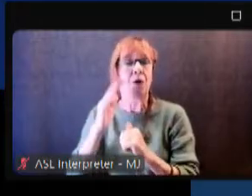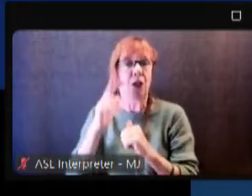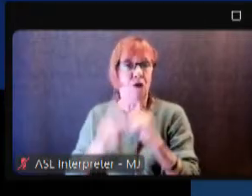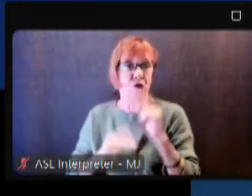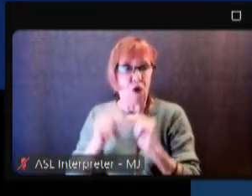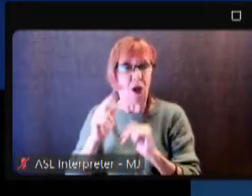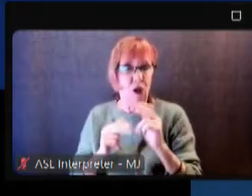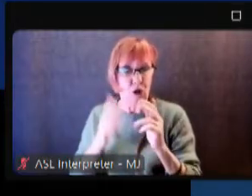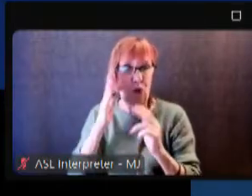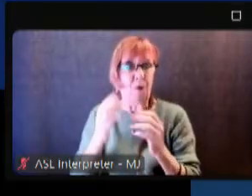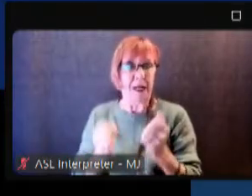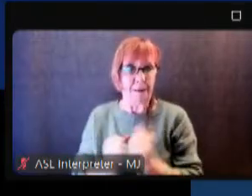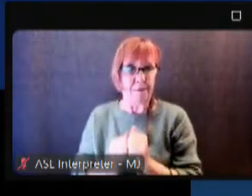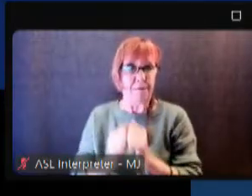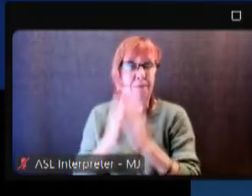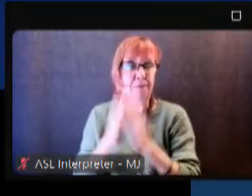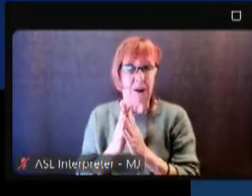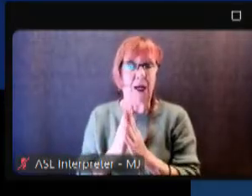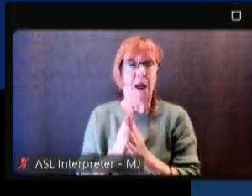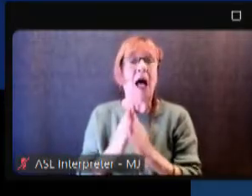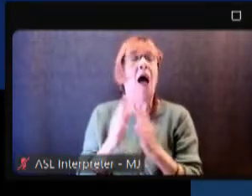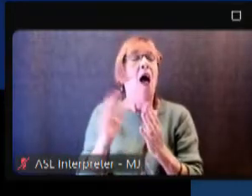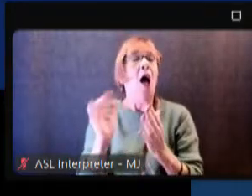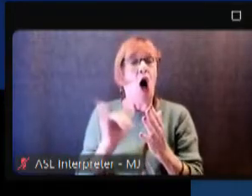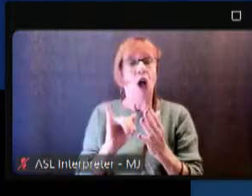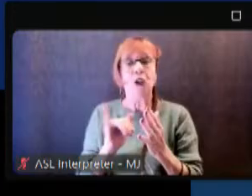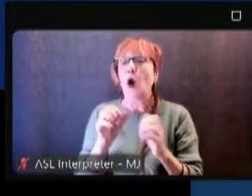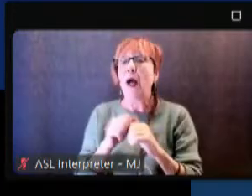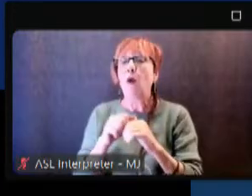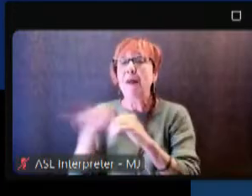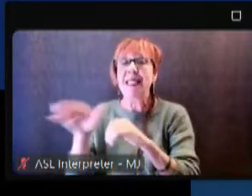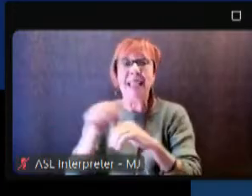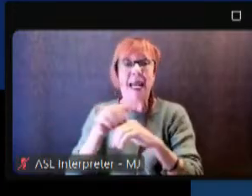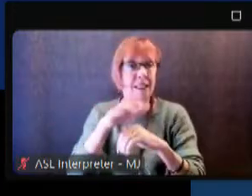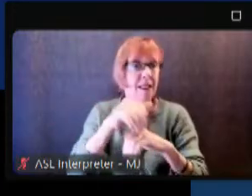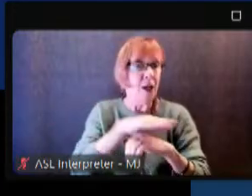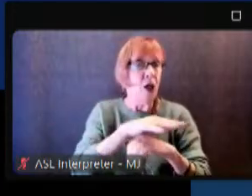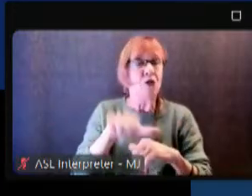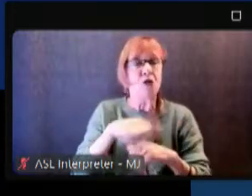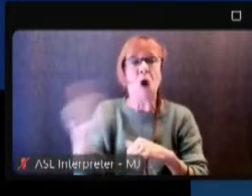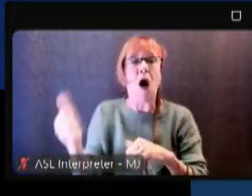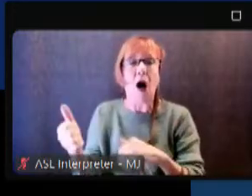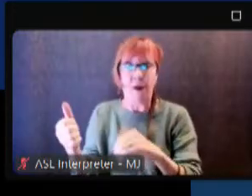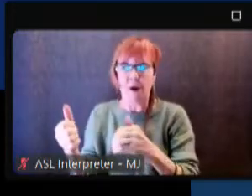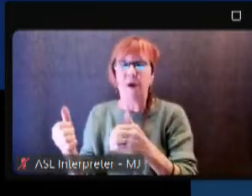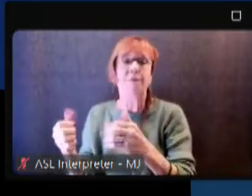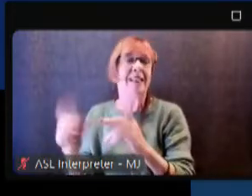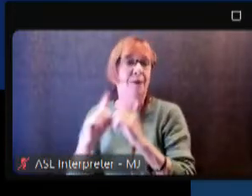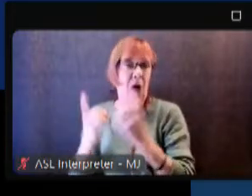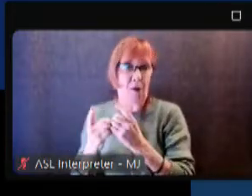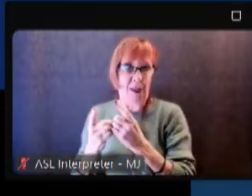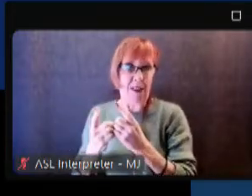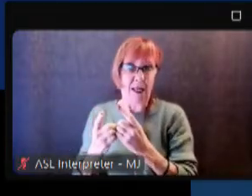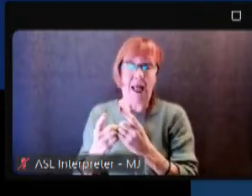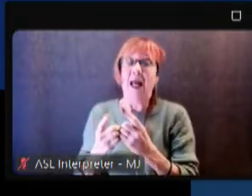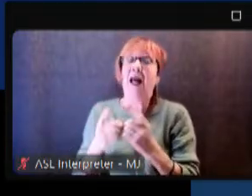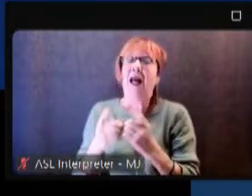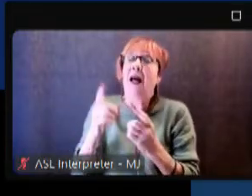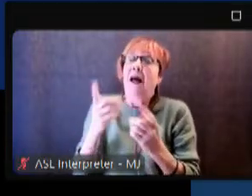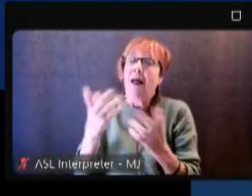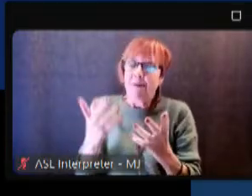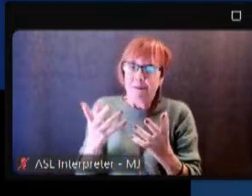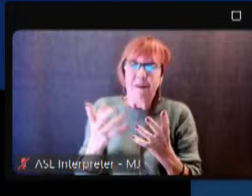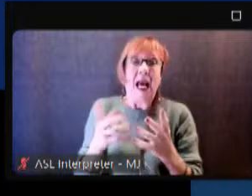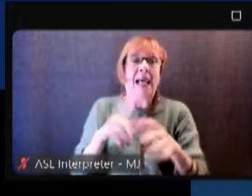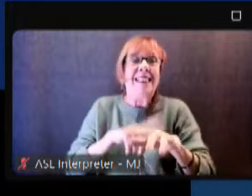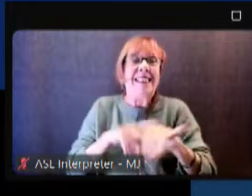will also be routed to any other needed departments who will complete their reviews at the same time. All of the departments are committing to